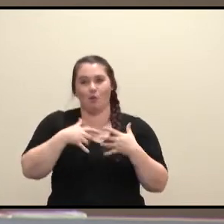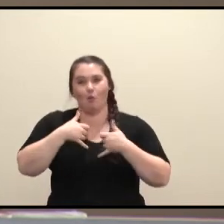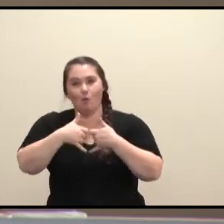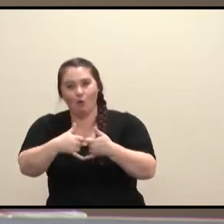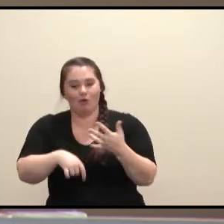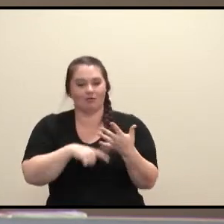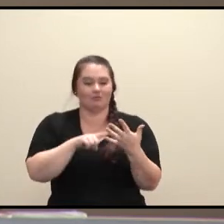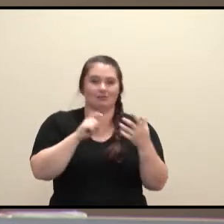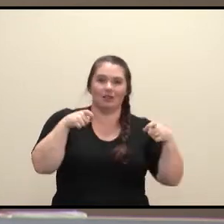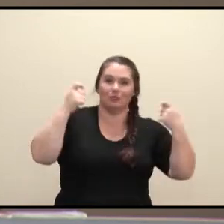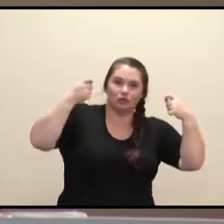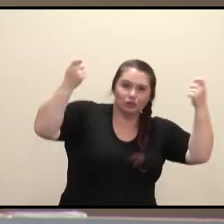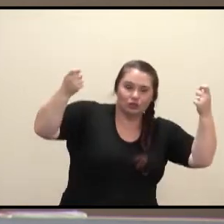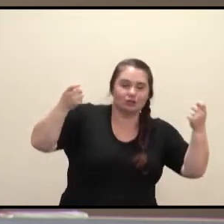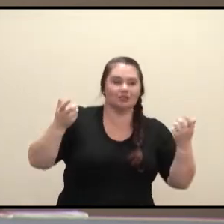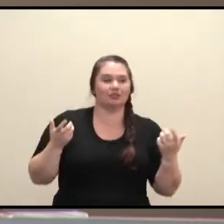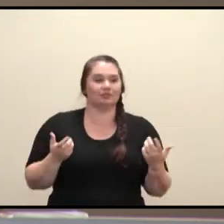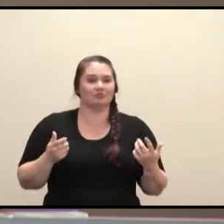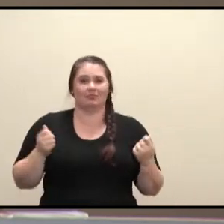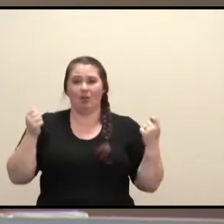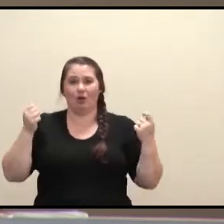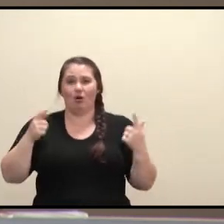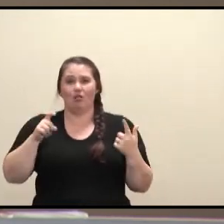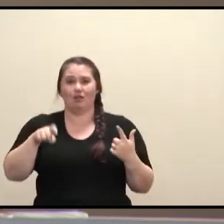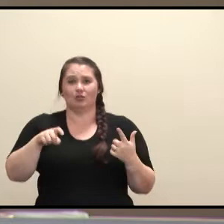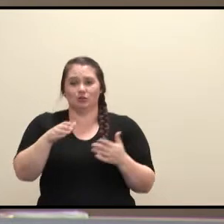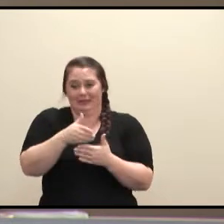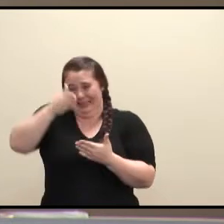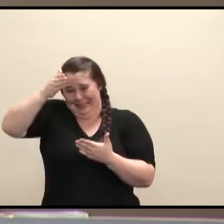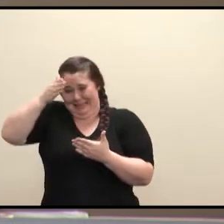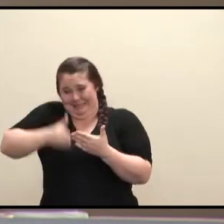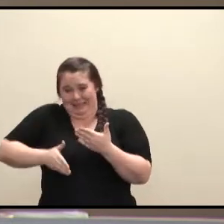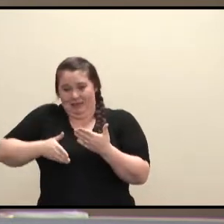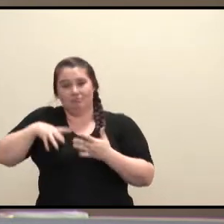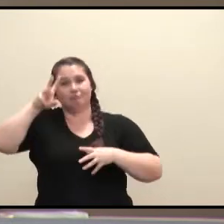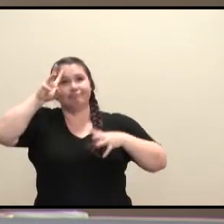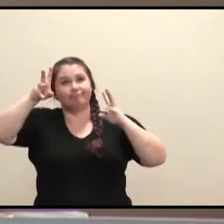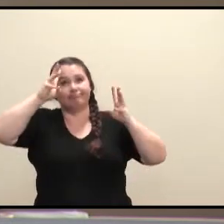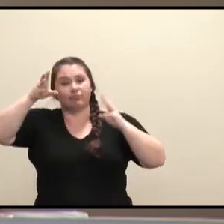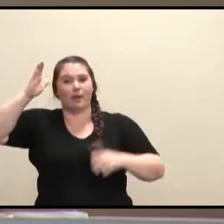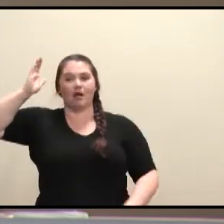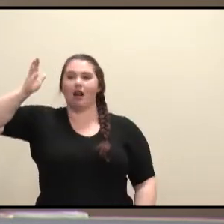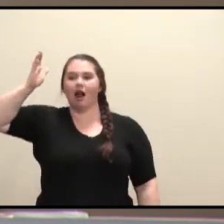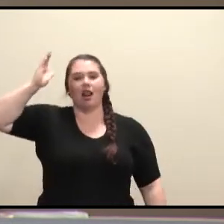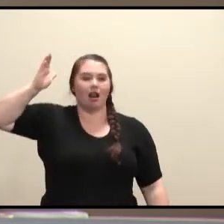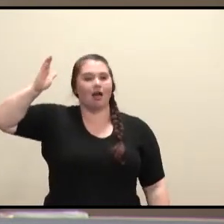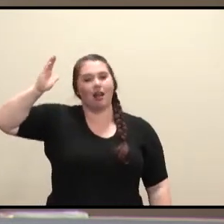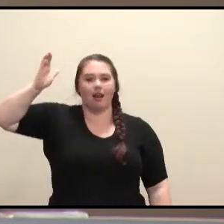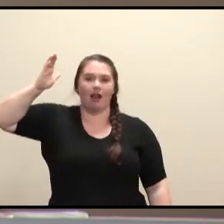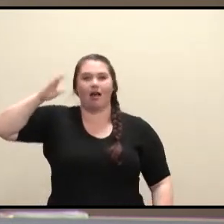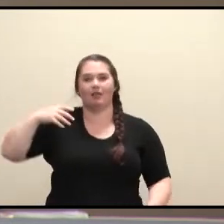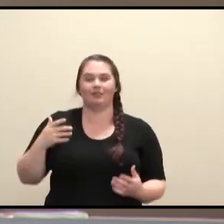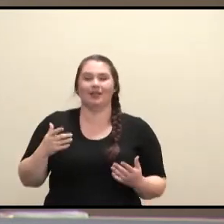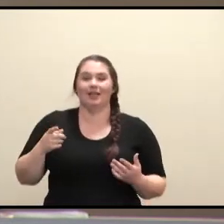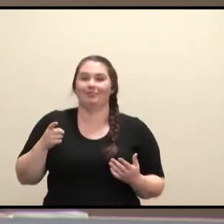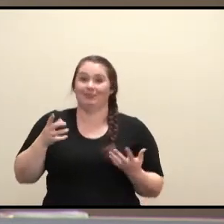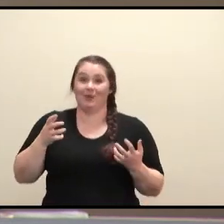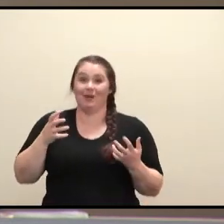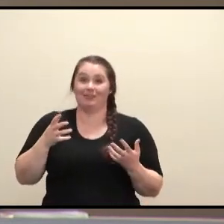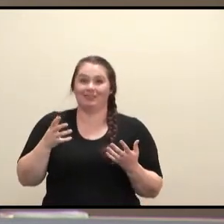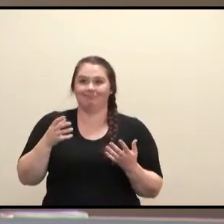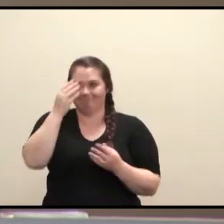celebrations. And they all had to make presentations at the end, and they wanted to make sure that we knew that they really liked pep